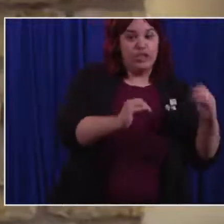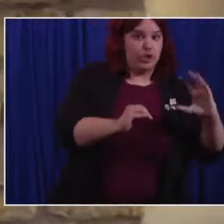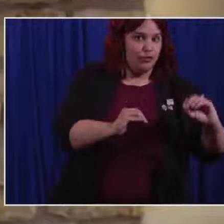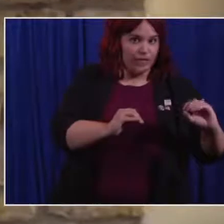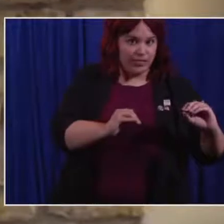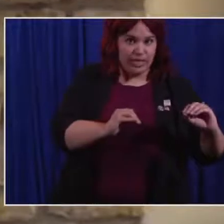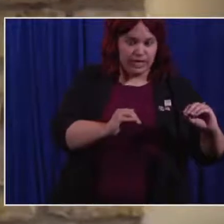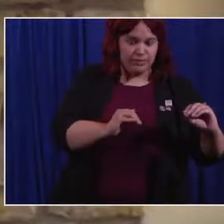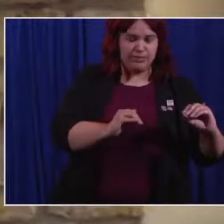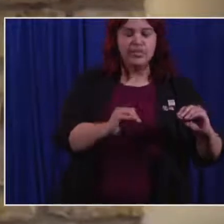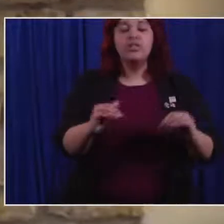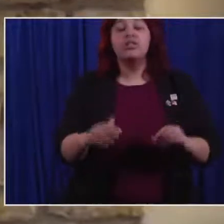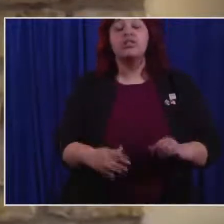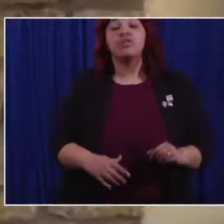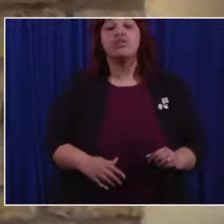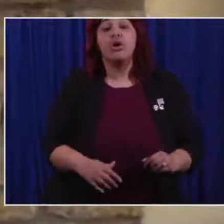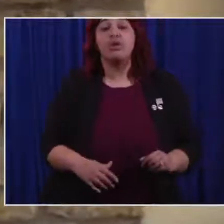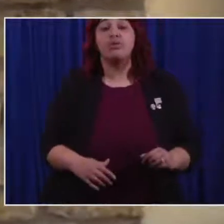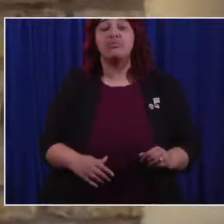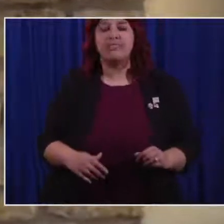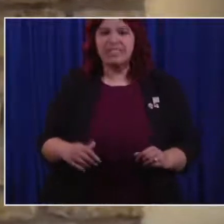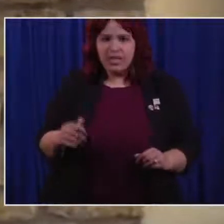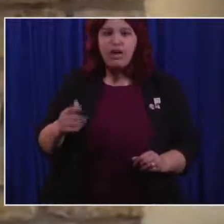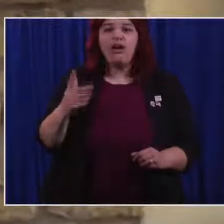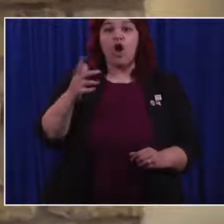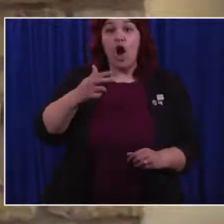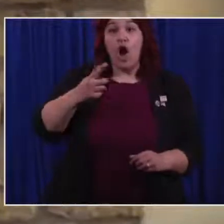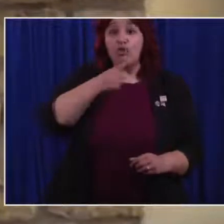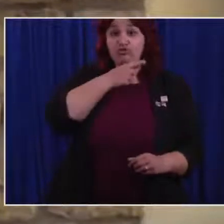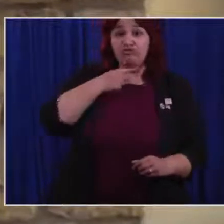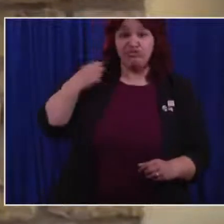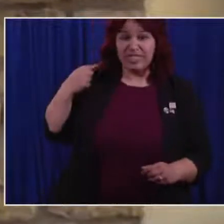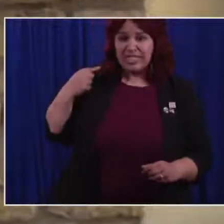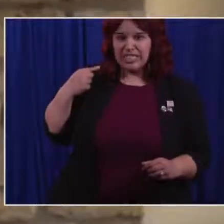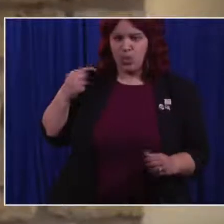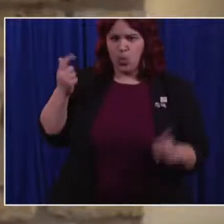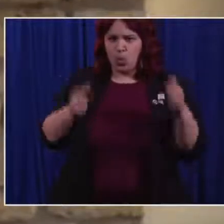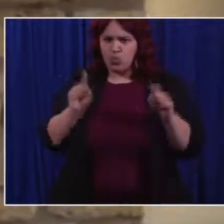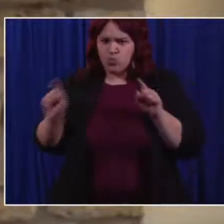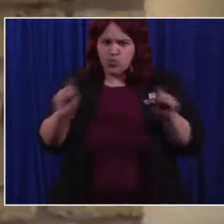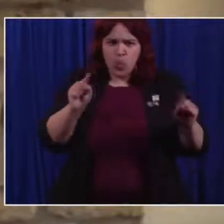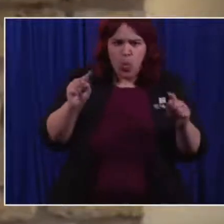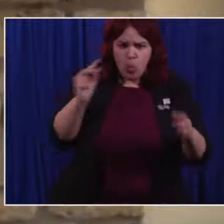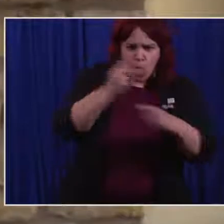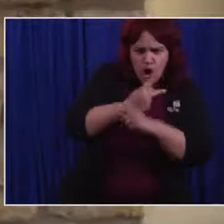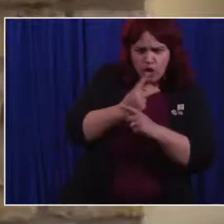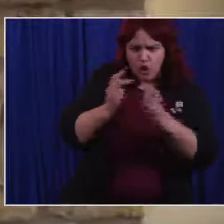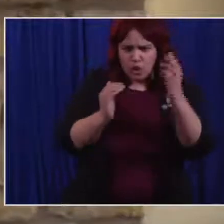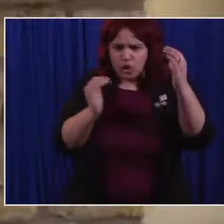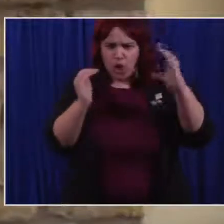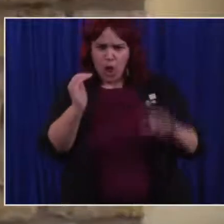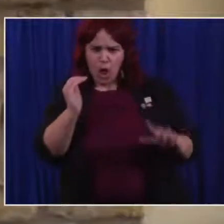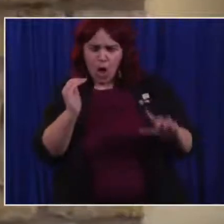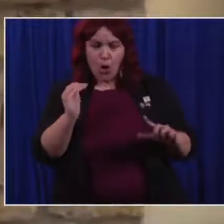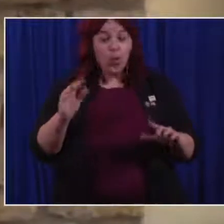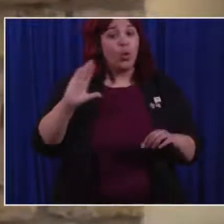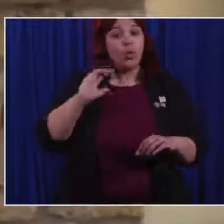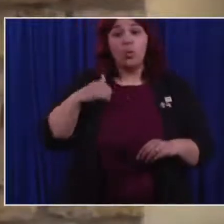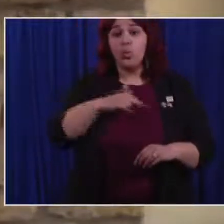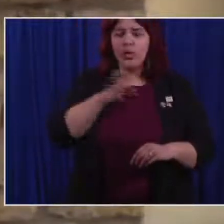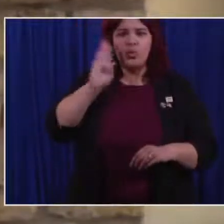ongoing process, and it's an ongoing kind of consultation with the medical experts.